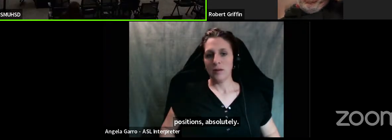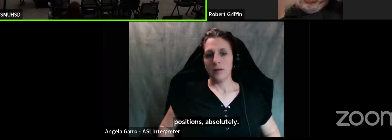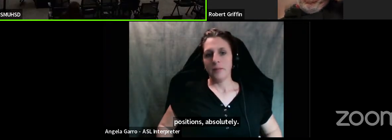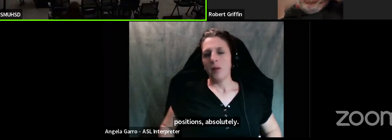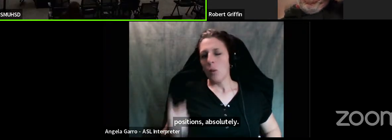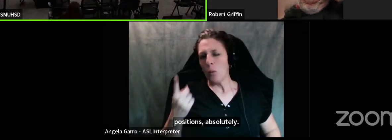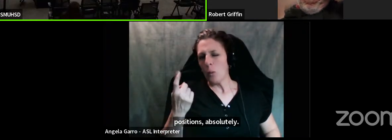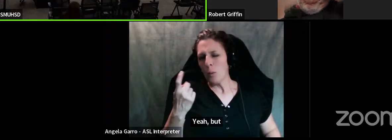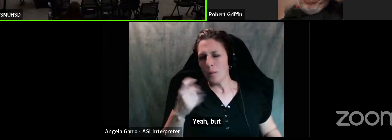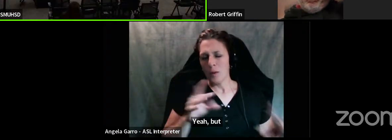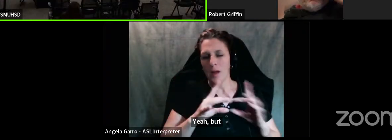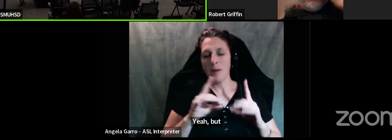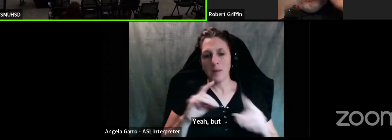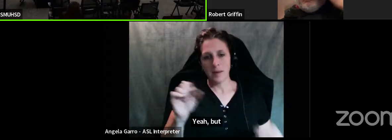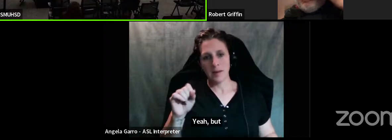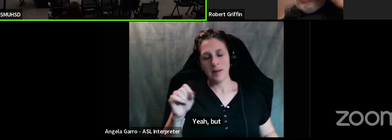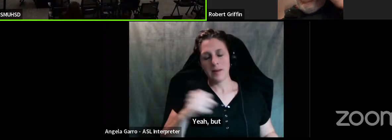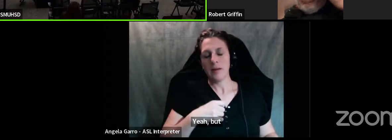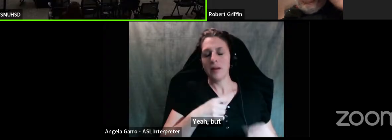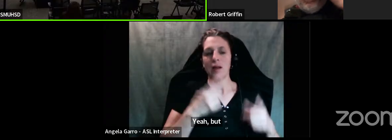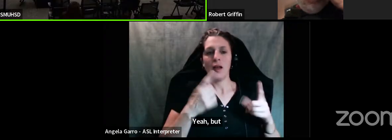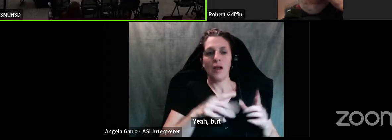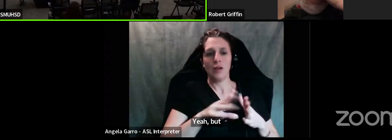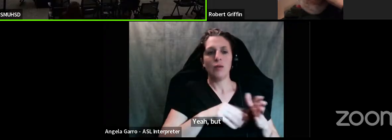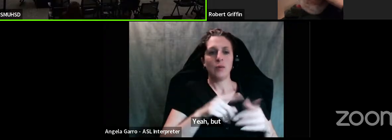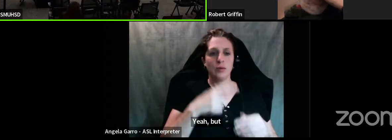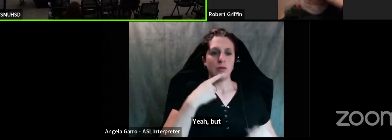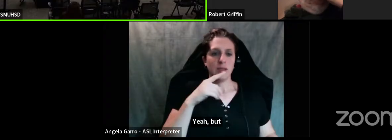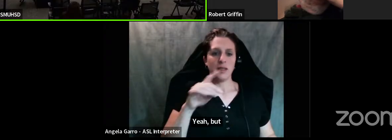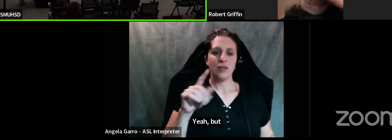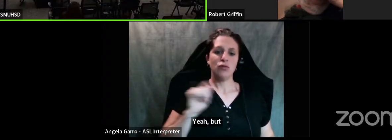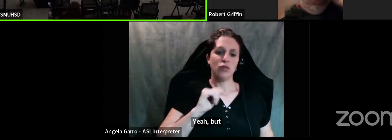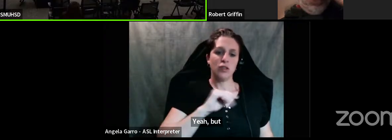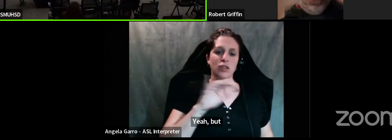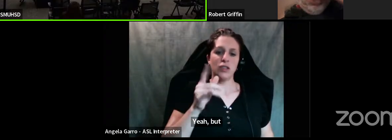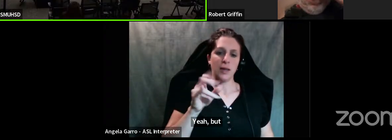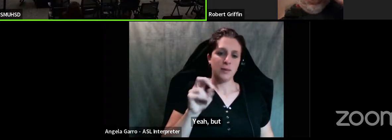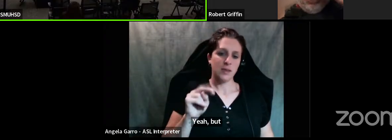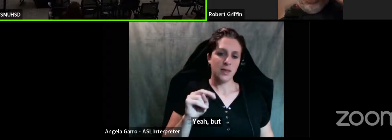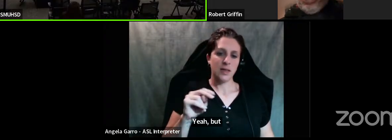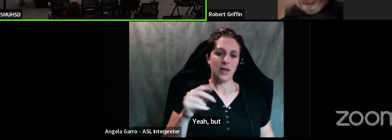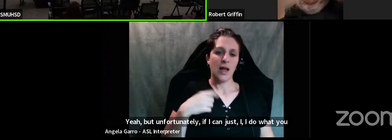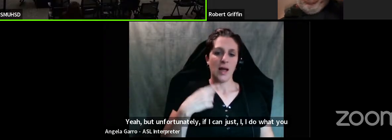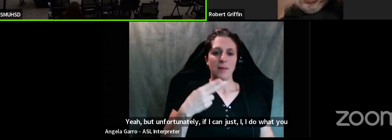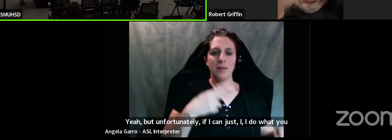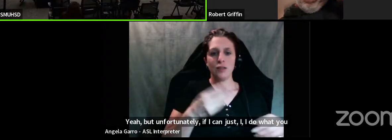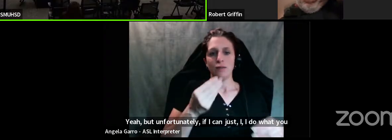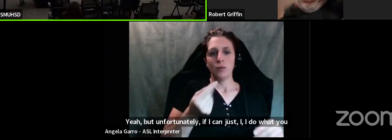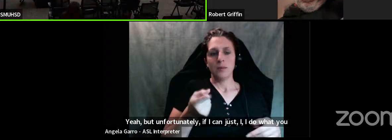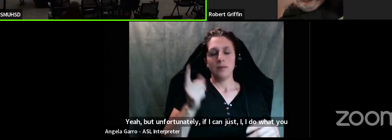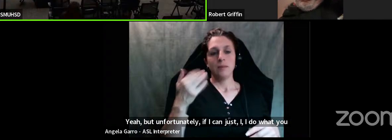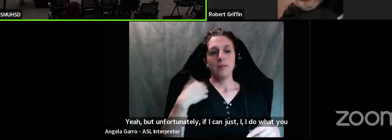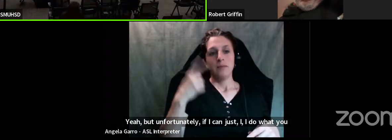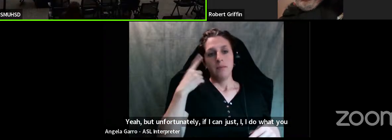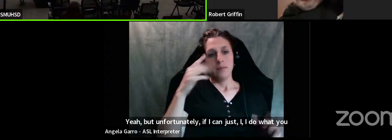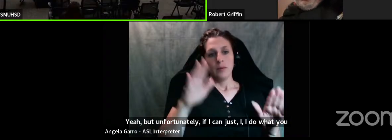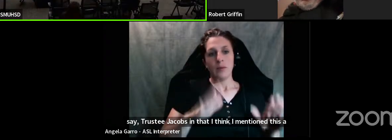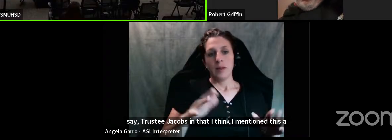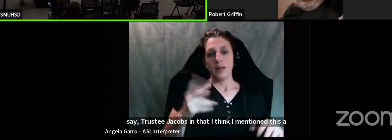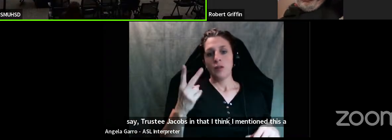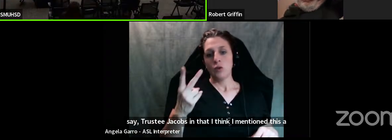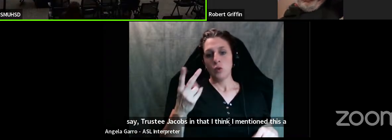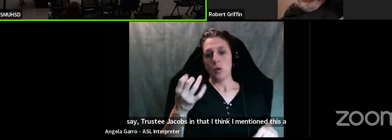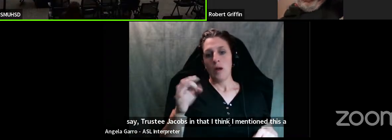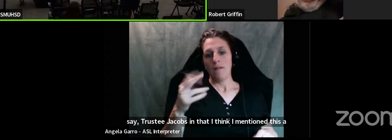comment, I echo what you say, Trustee Jacobson, that, and I think I mentioned this a few minutes ago, that I think it's great that two of the